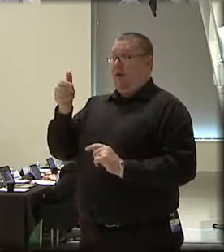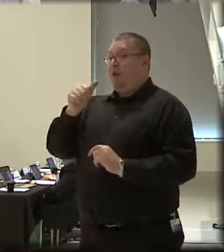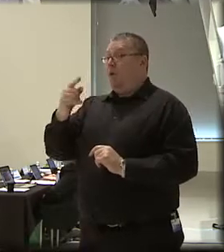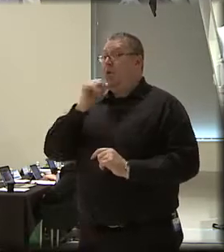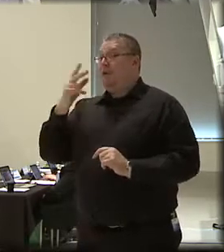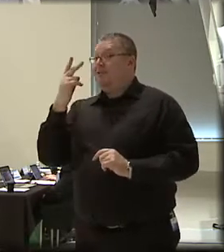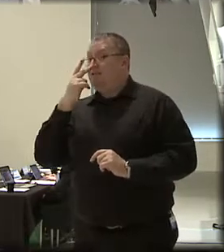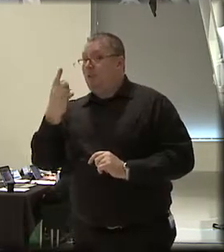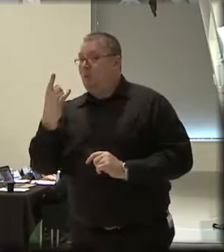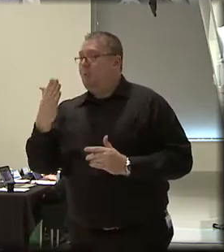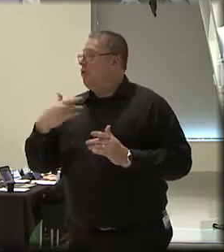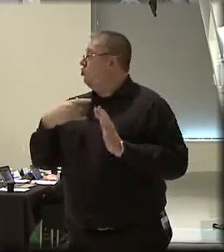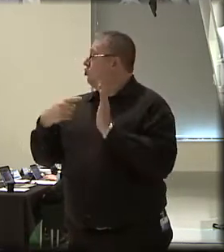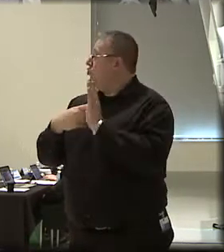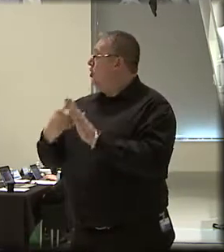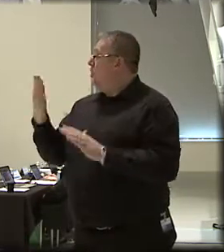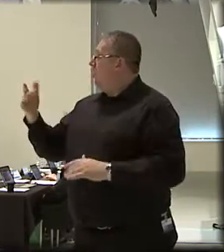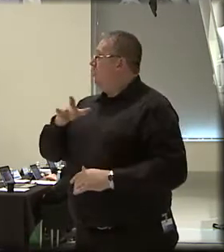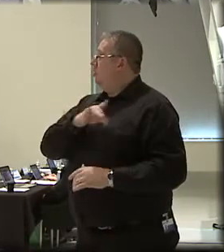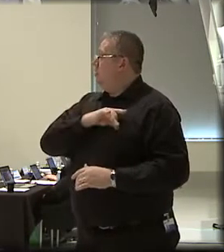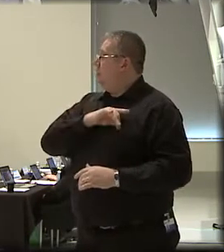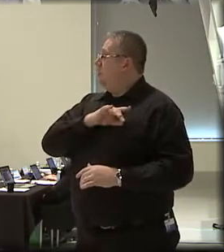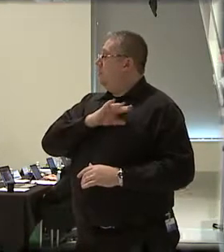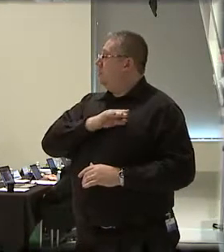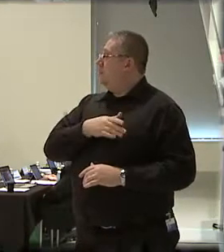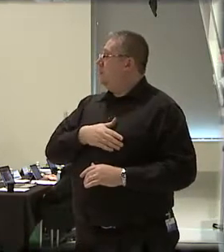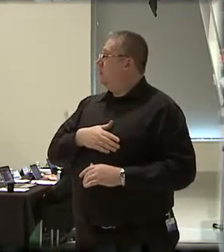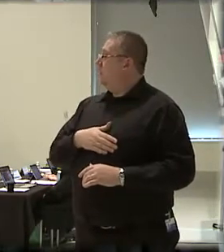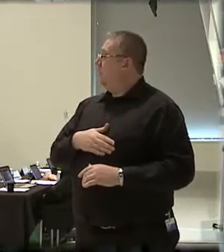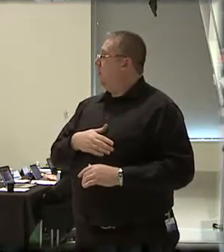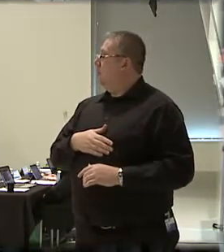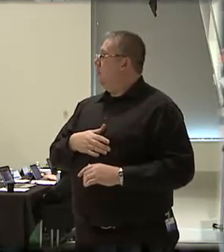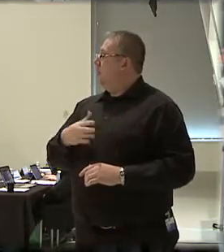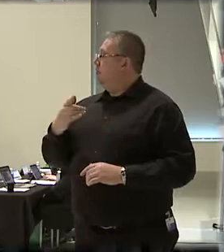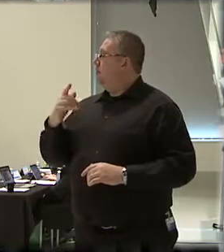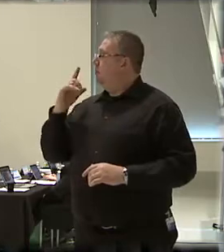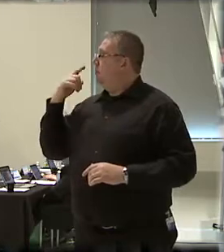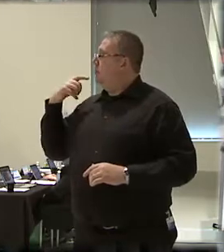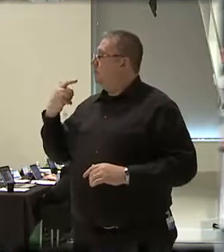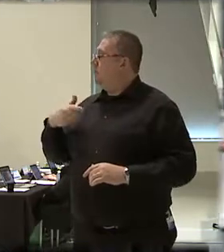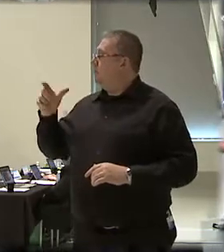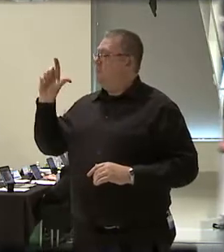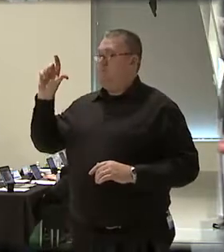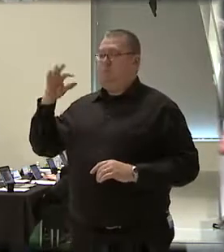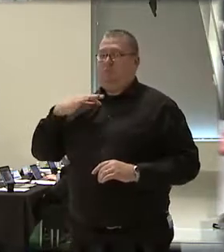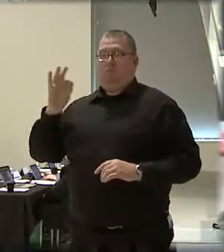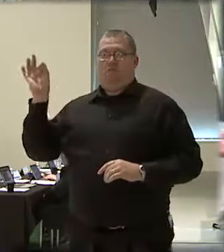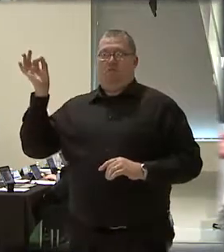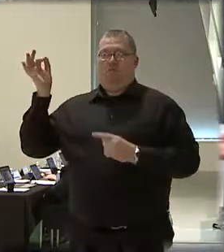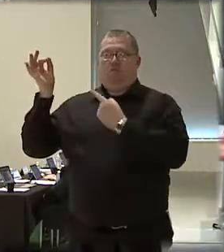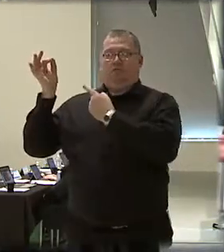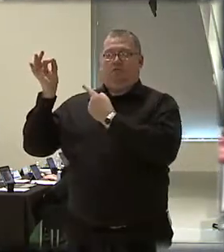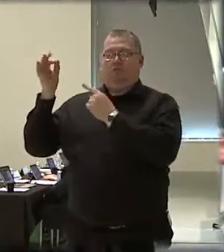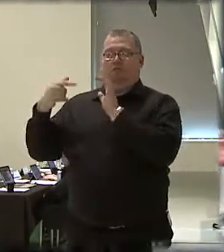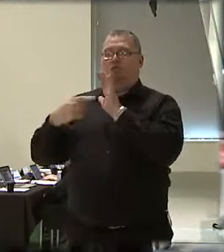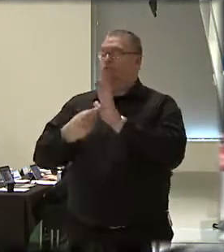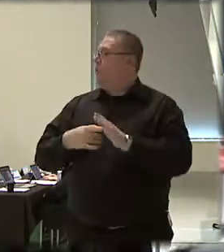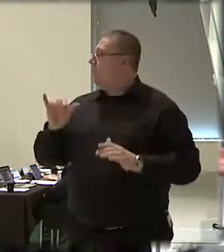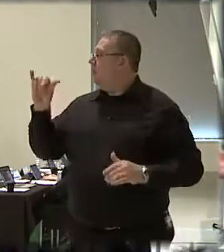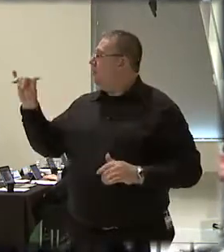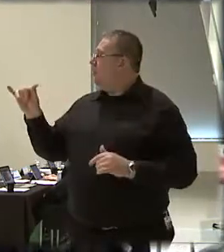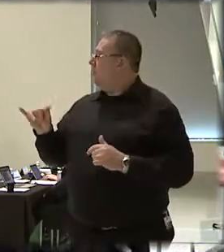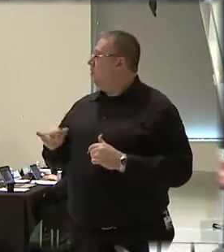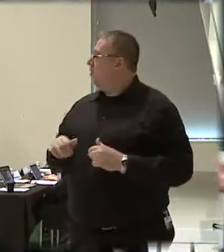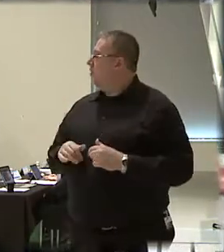hasn't seen one, maybe you can point it out for us, Rick? I see. Get an idea of what we're talking about, where just so not at the perception